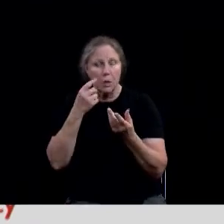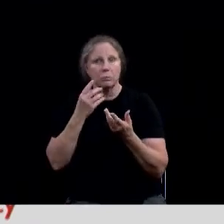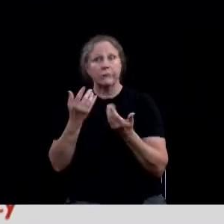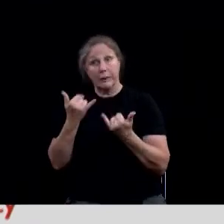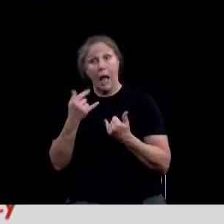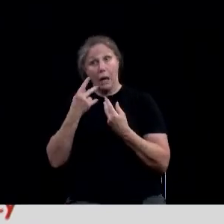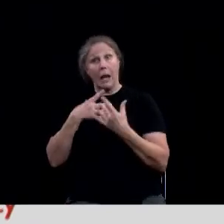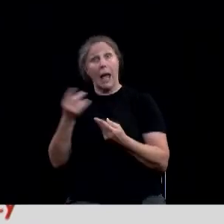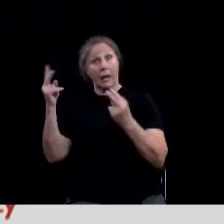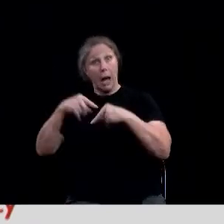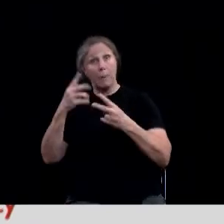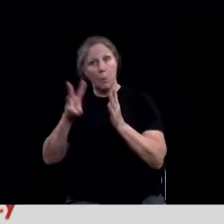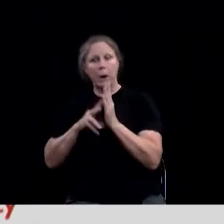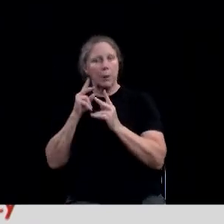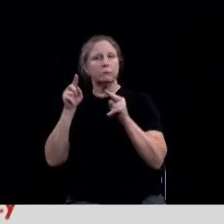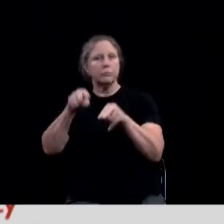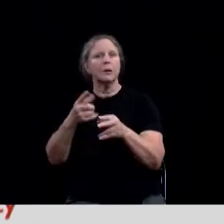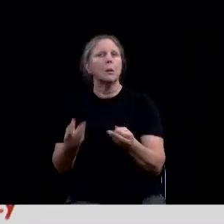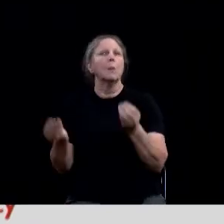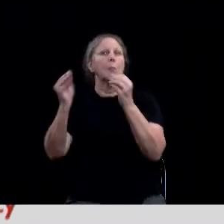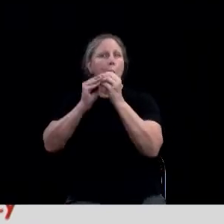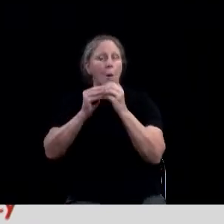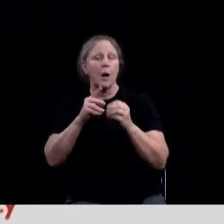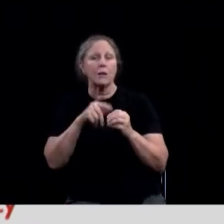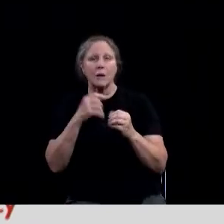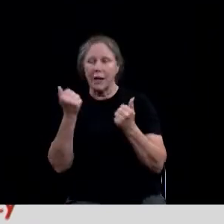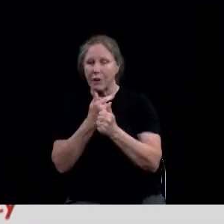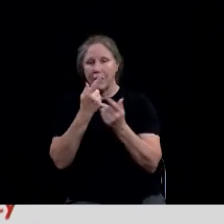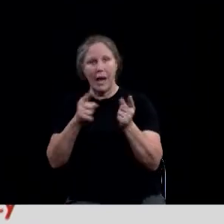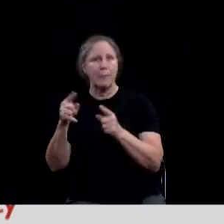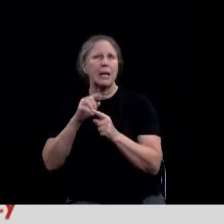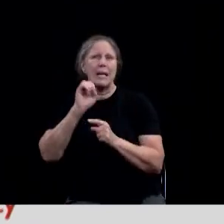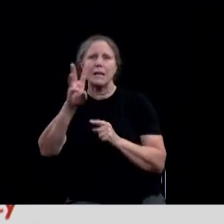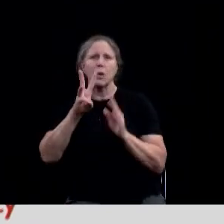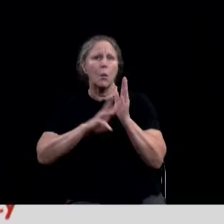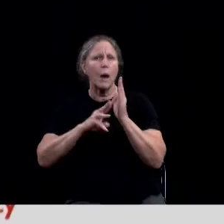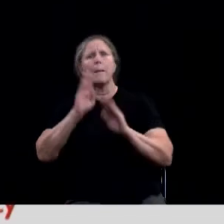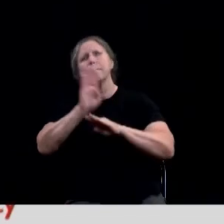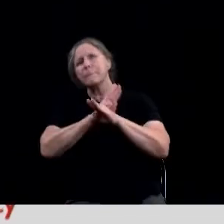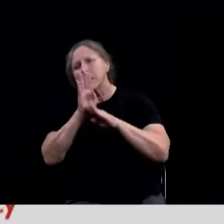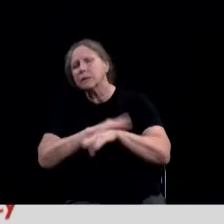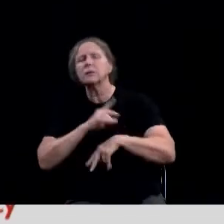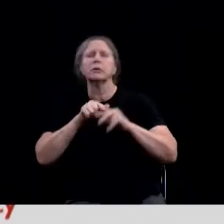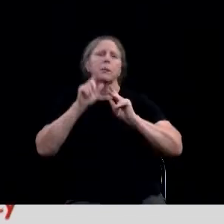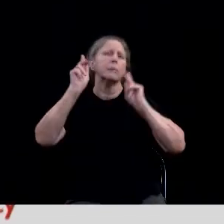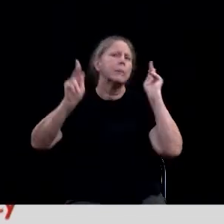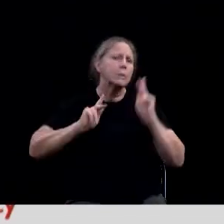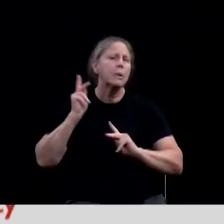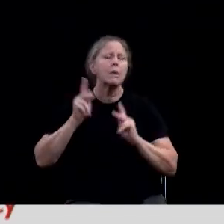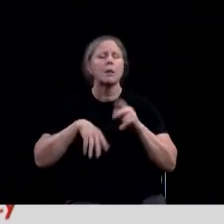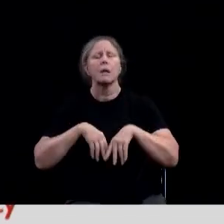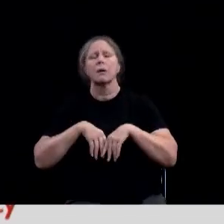that are going on in East Waco, the great businesses, the great people, the